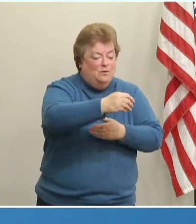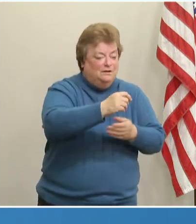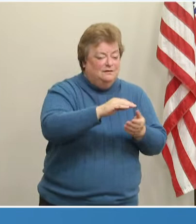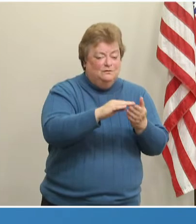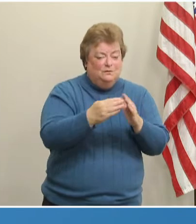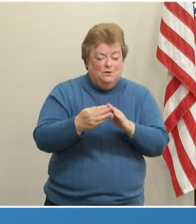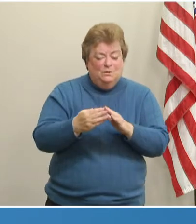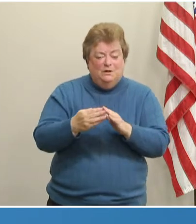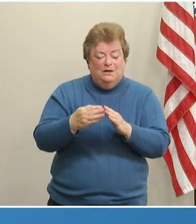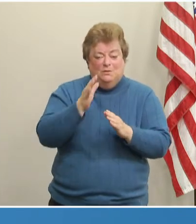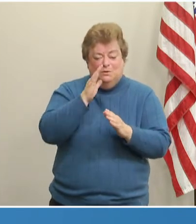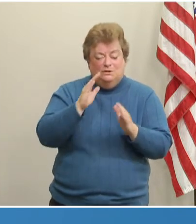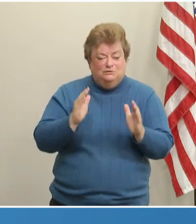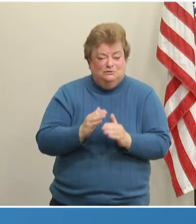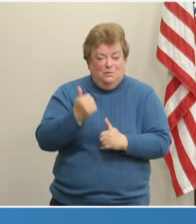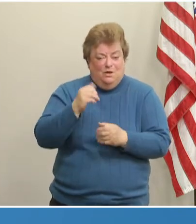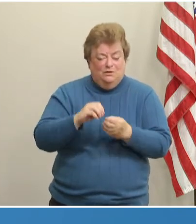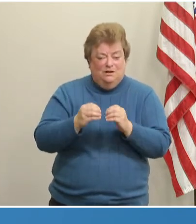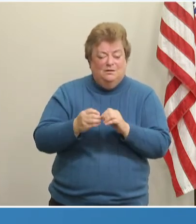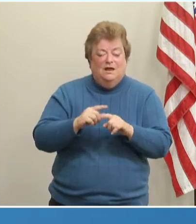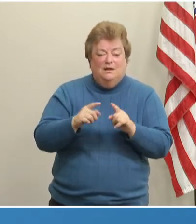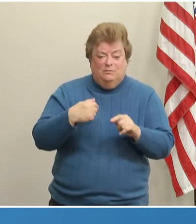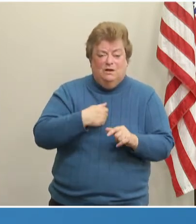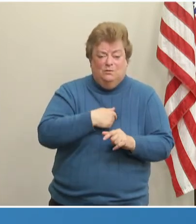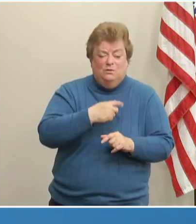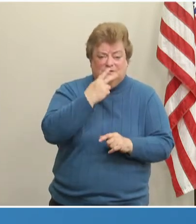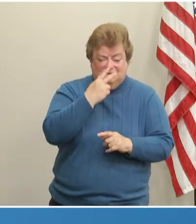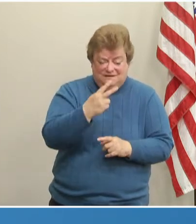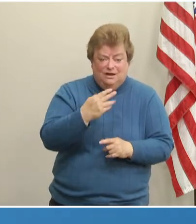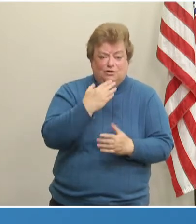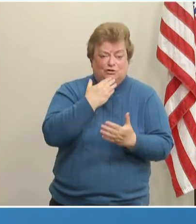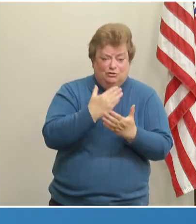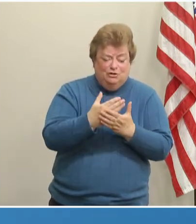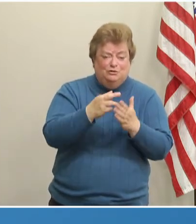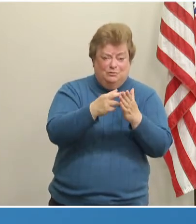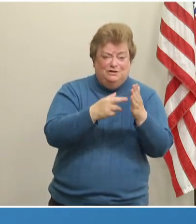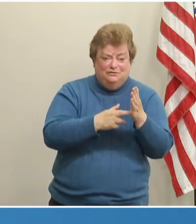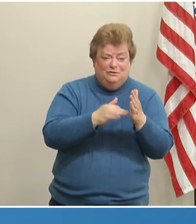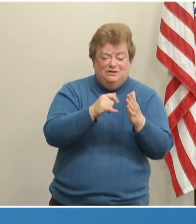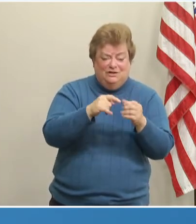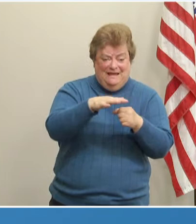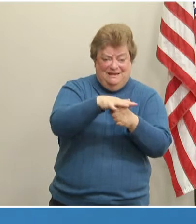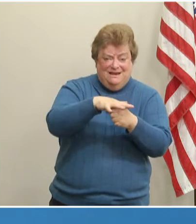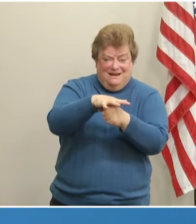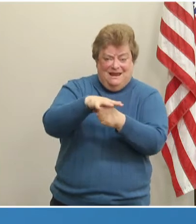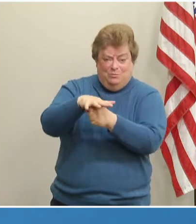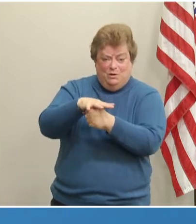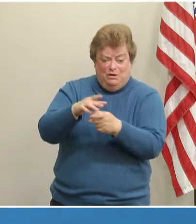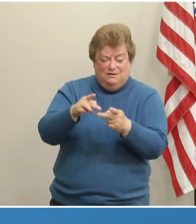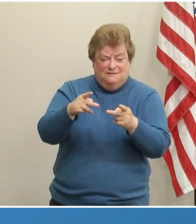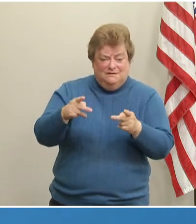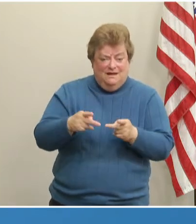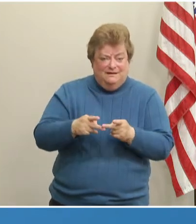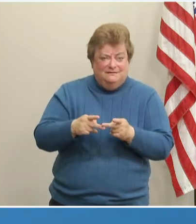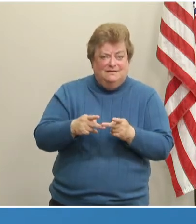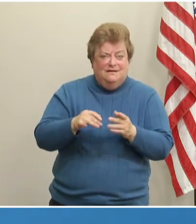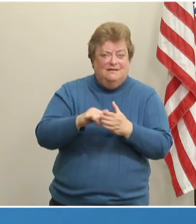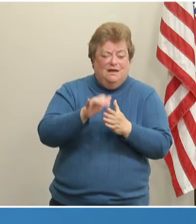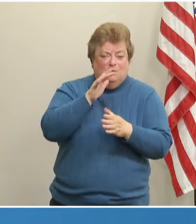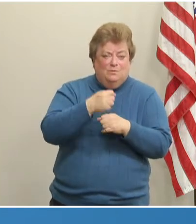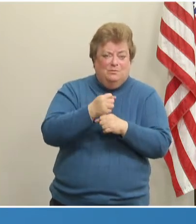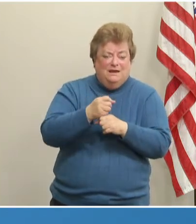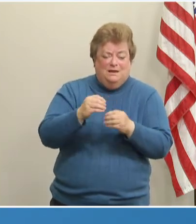But we're seeing good registration at those neighborhood sites. And I think that's really important to make it